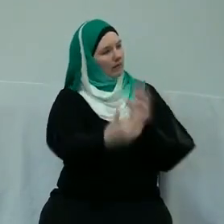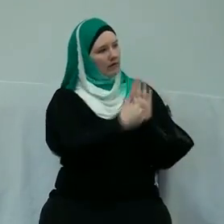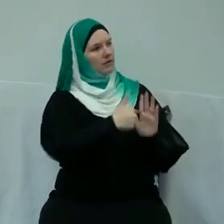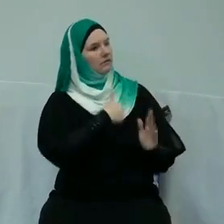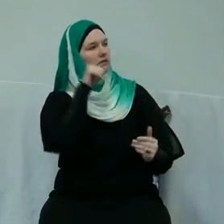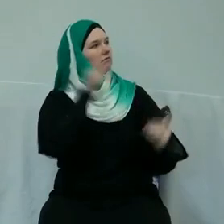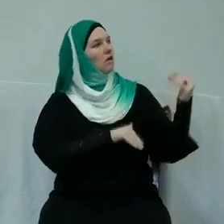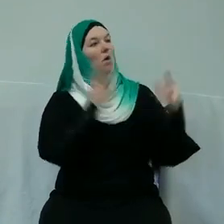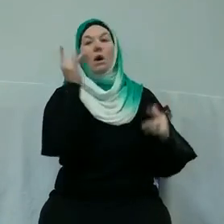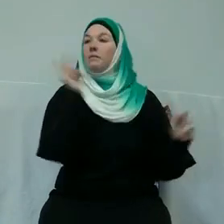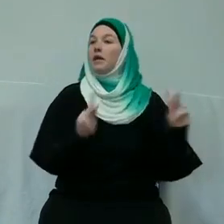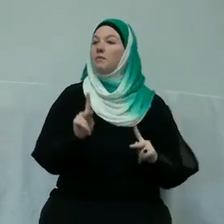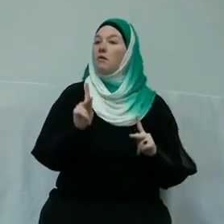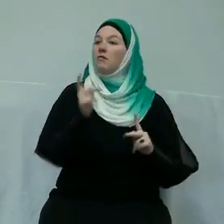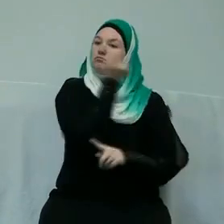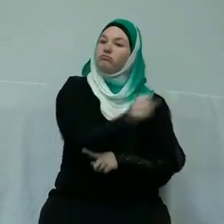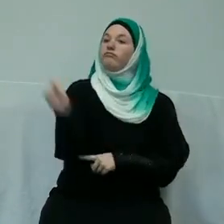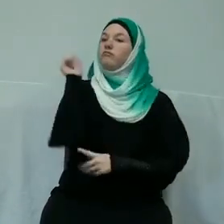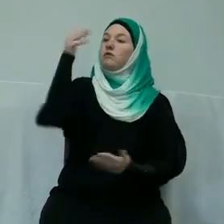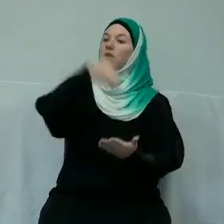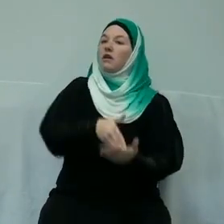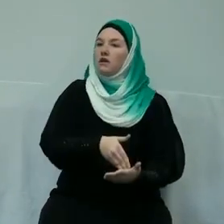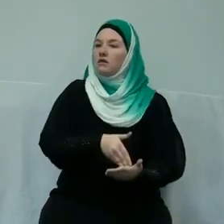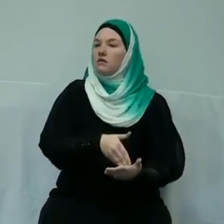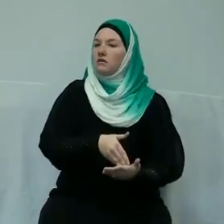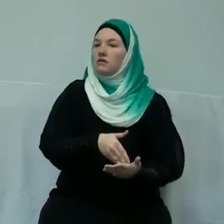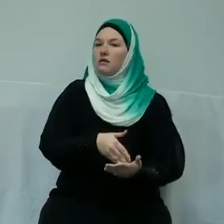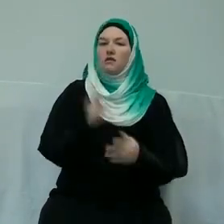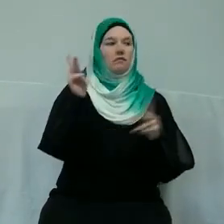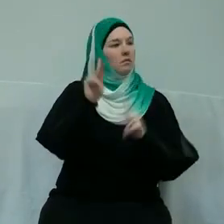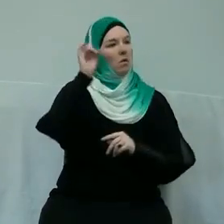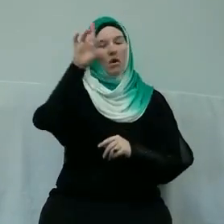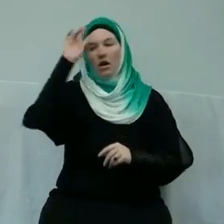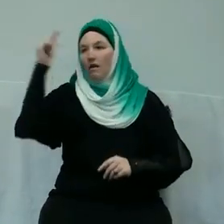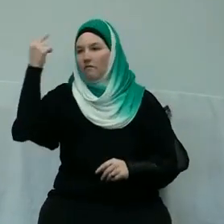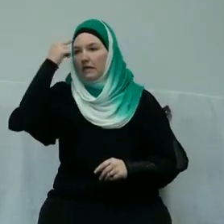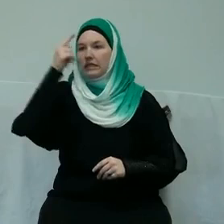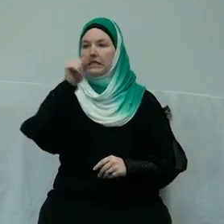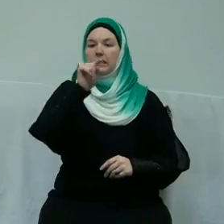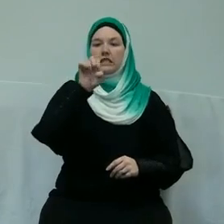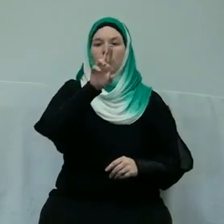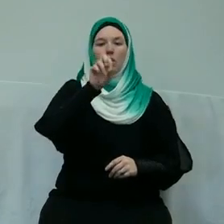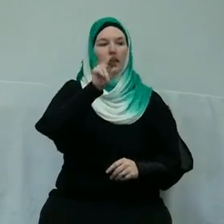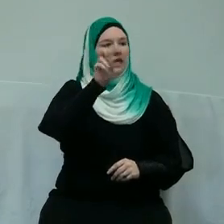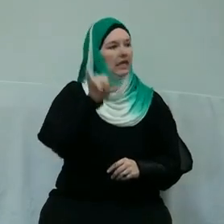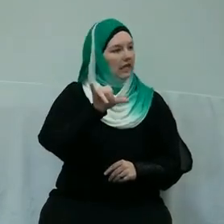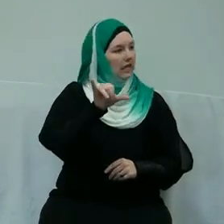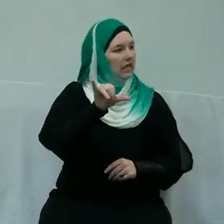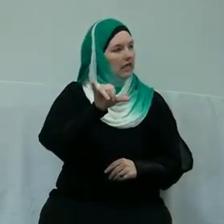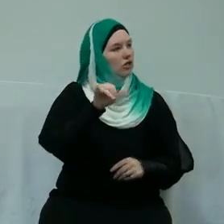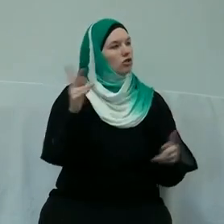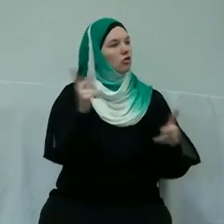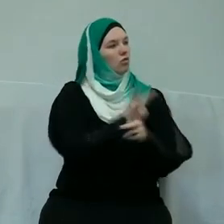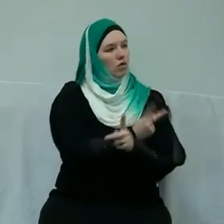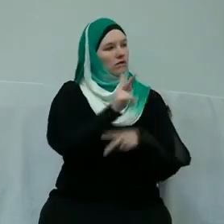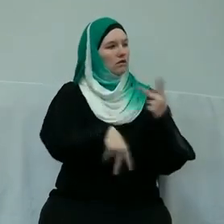them. Why do people revolt against tyranny? Because tyranny is one of the worst forms of human